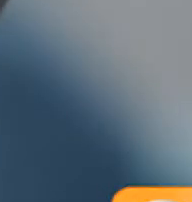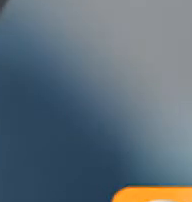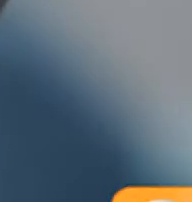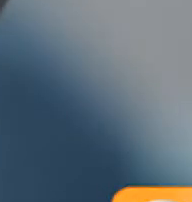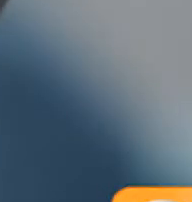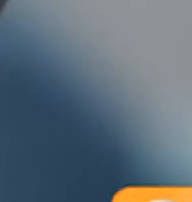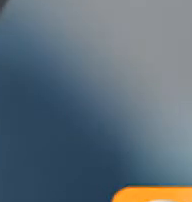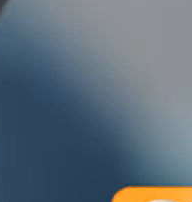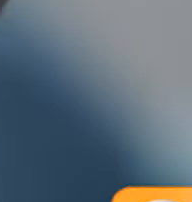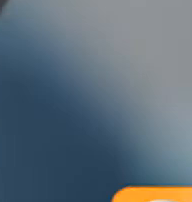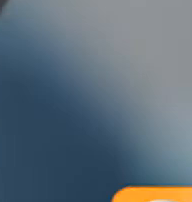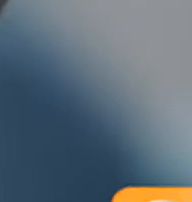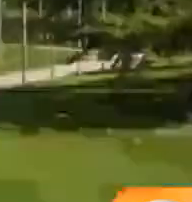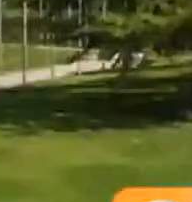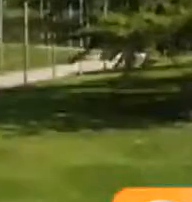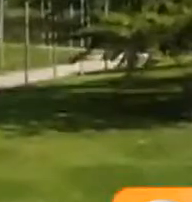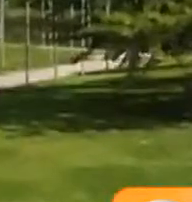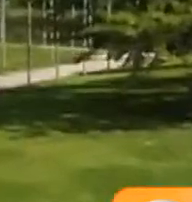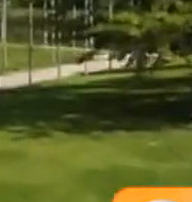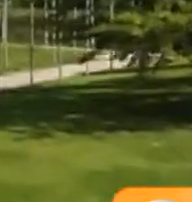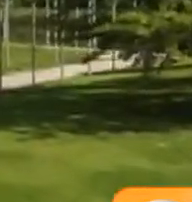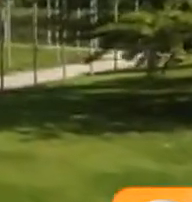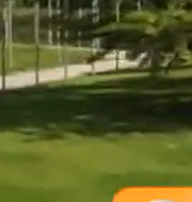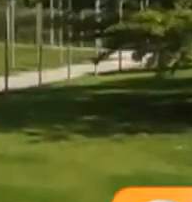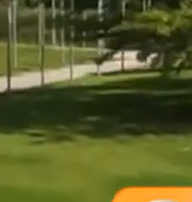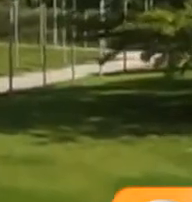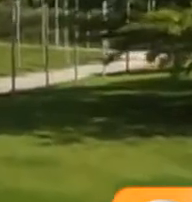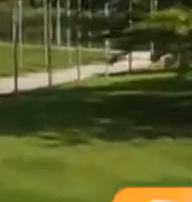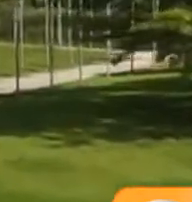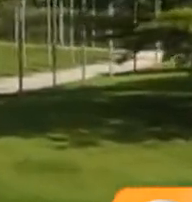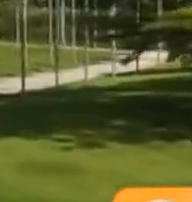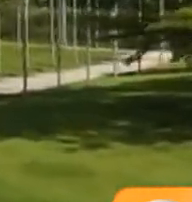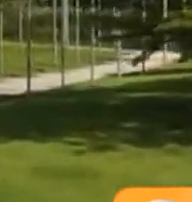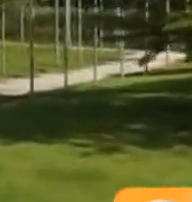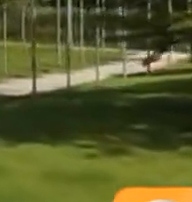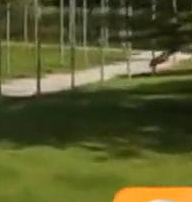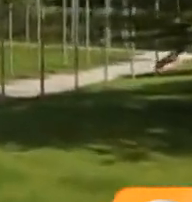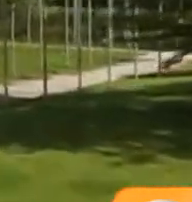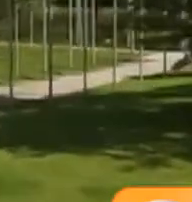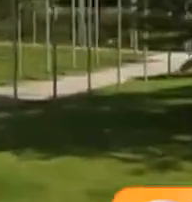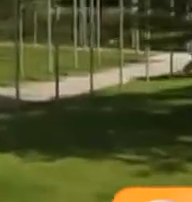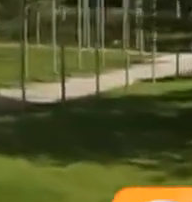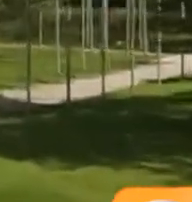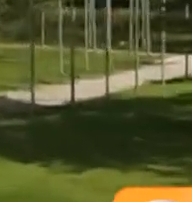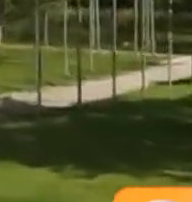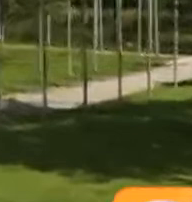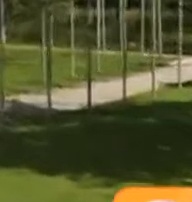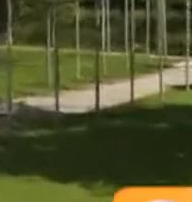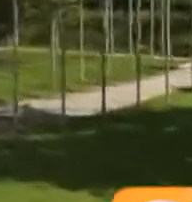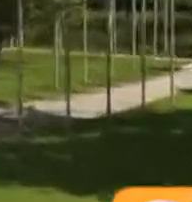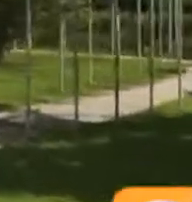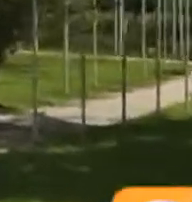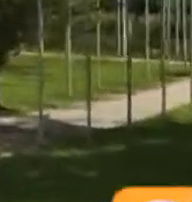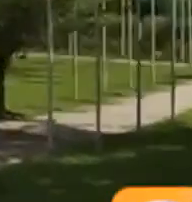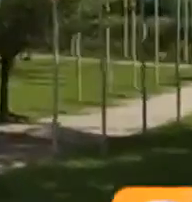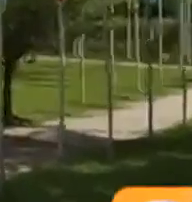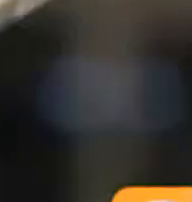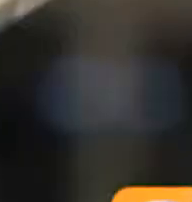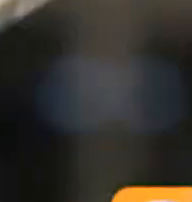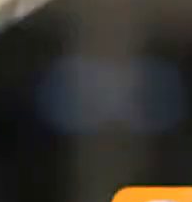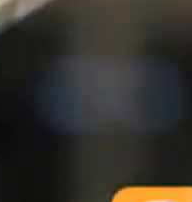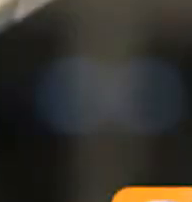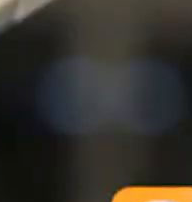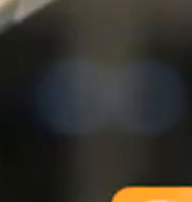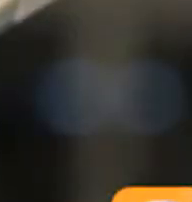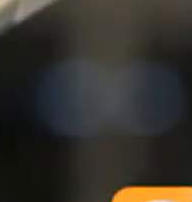be administered in 3 doses, one less than the recommended dosage of 4 for the first vaccine. Already, the uptake of the